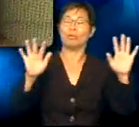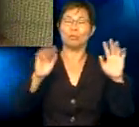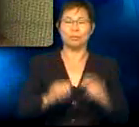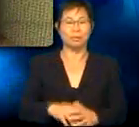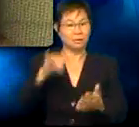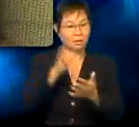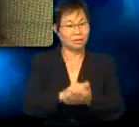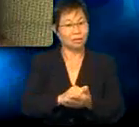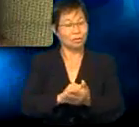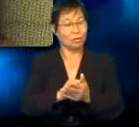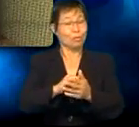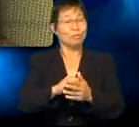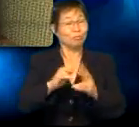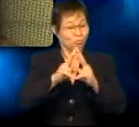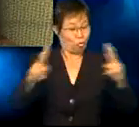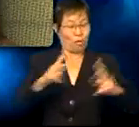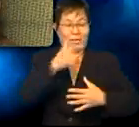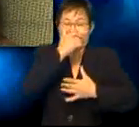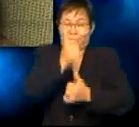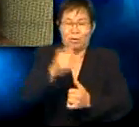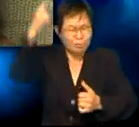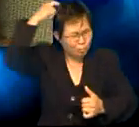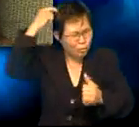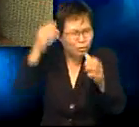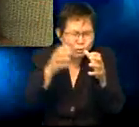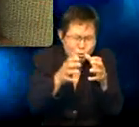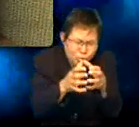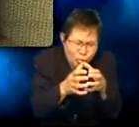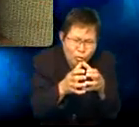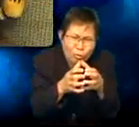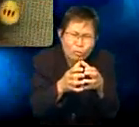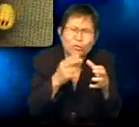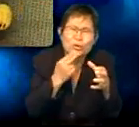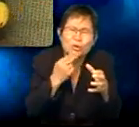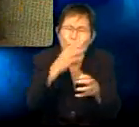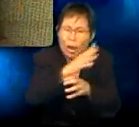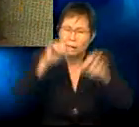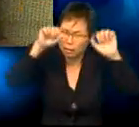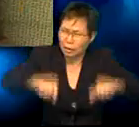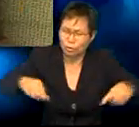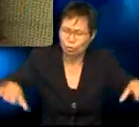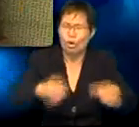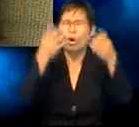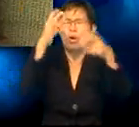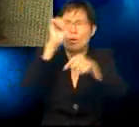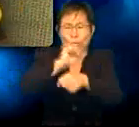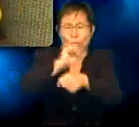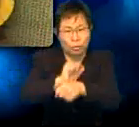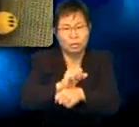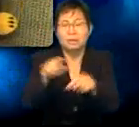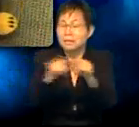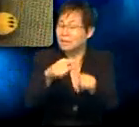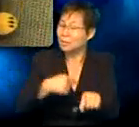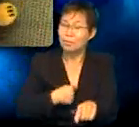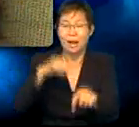Whoa! This is quite interesting. The brain is such a small, cute thing, and yet it can do so much. Just